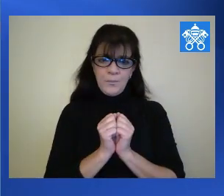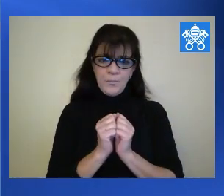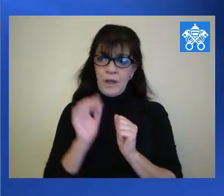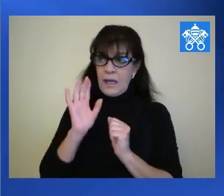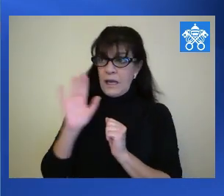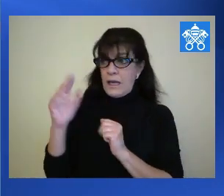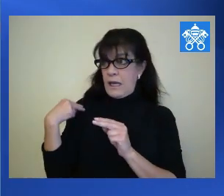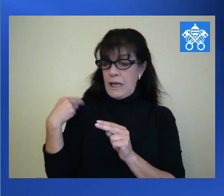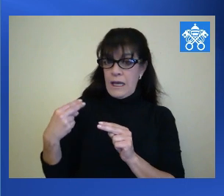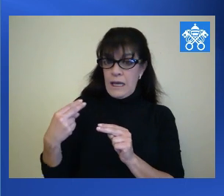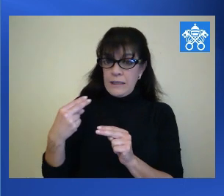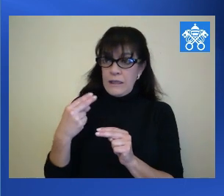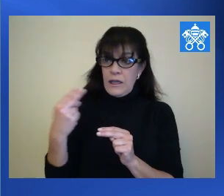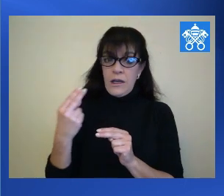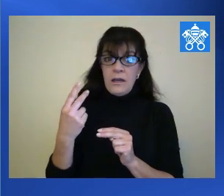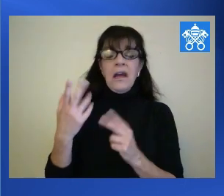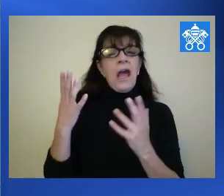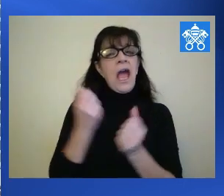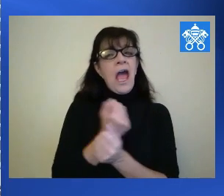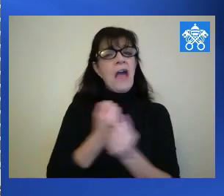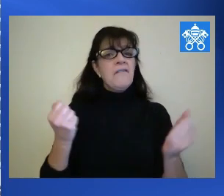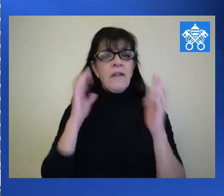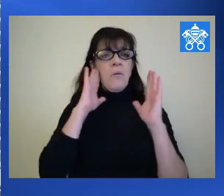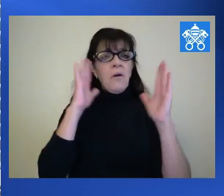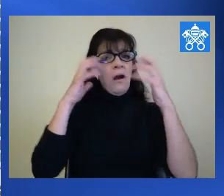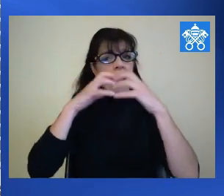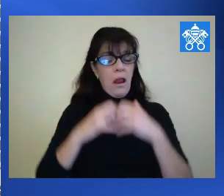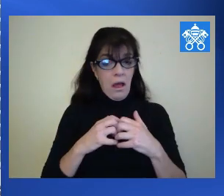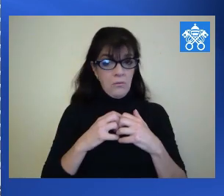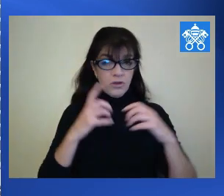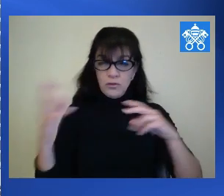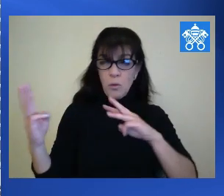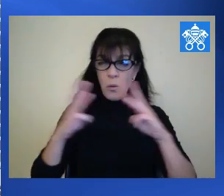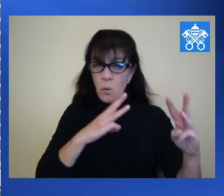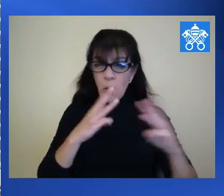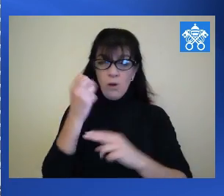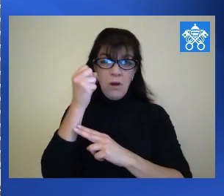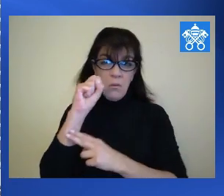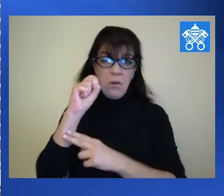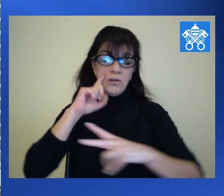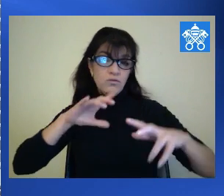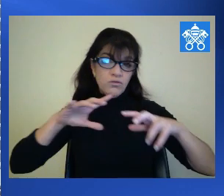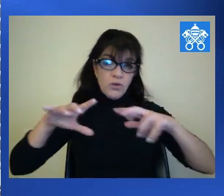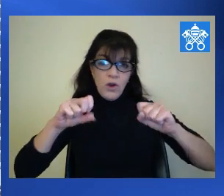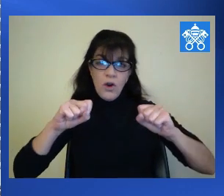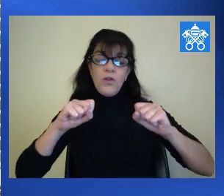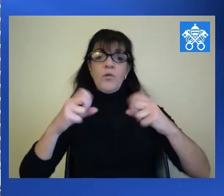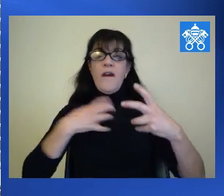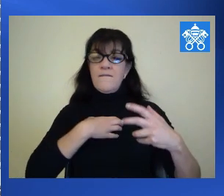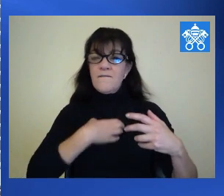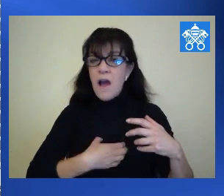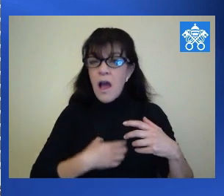explaining how in history almost everything collapses. There will be, he says, revolutions and wars, earthquakes and